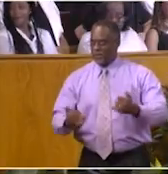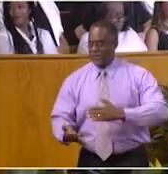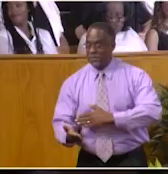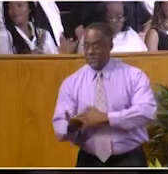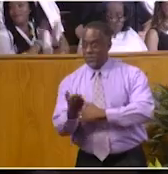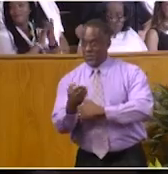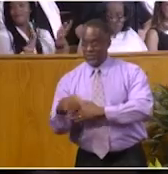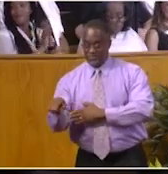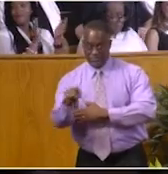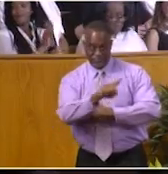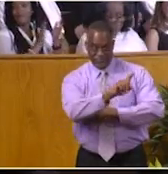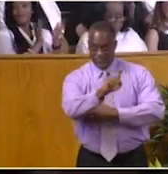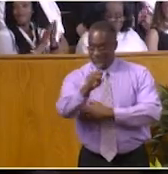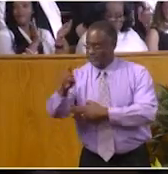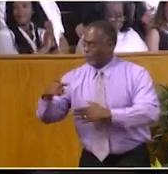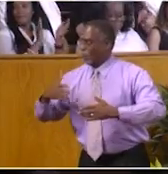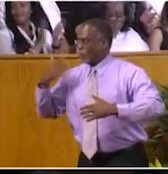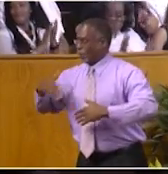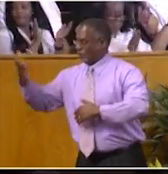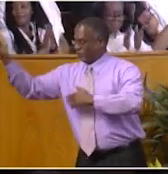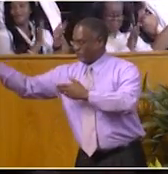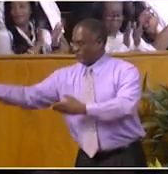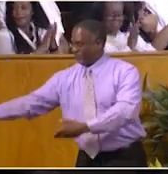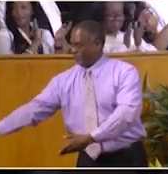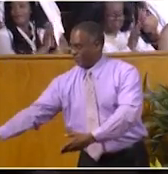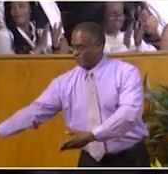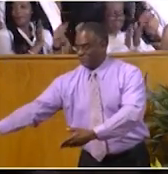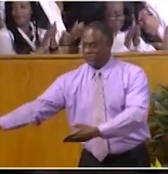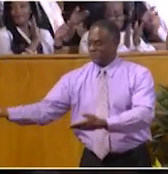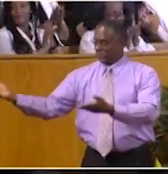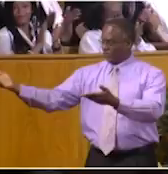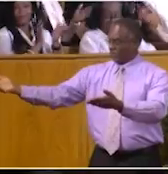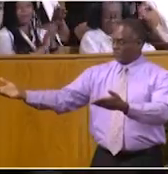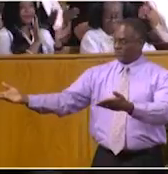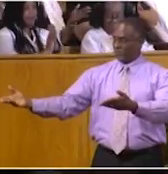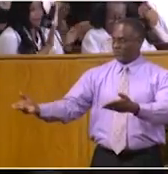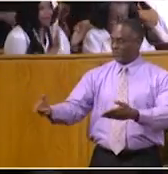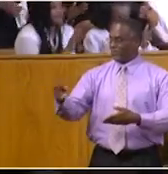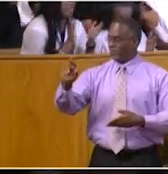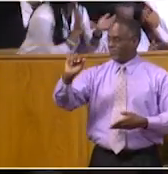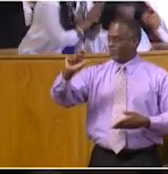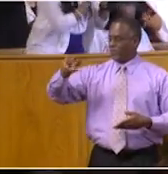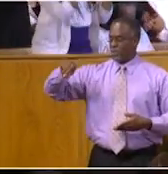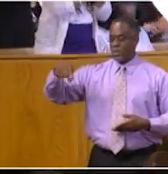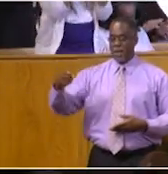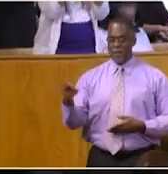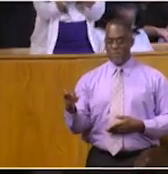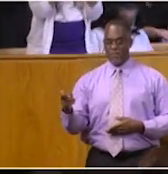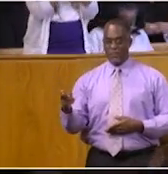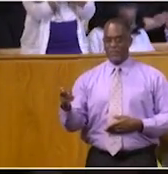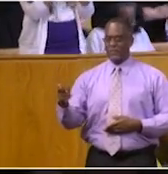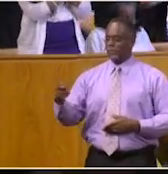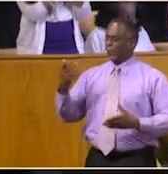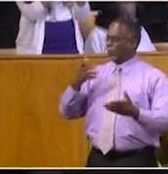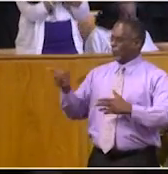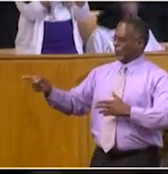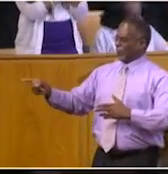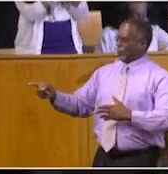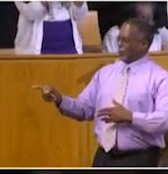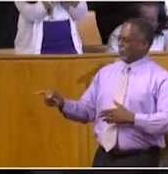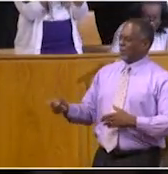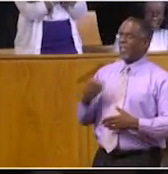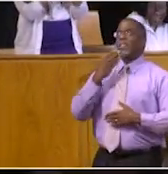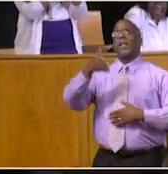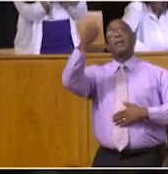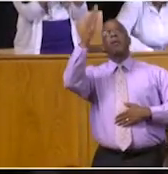Maestro Ralph Herndon and our ministry choir? Y'all can do better than that. God has already